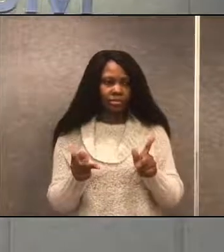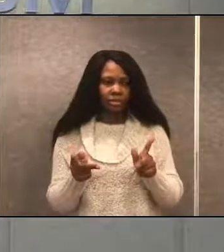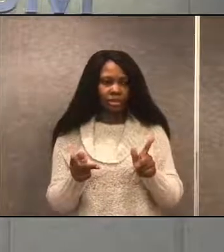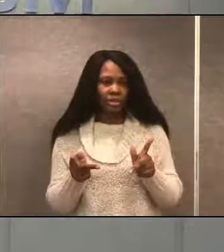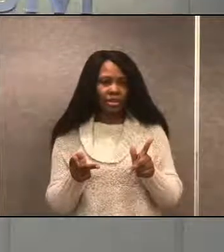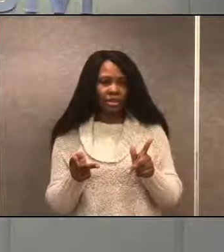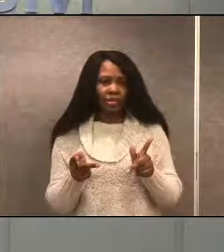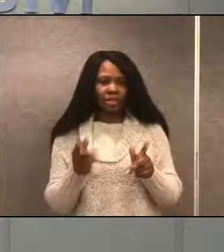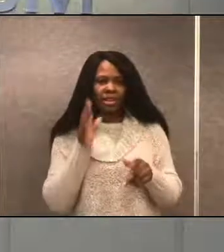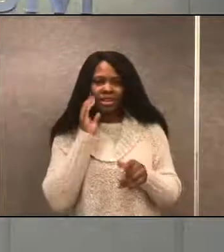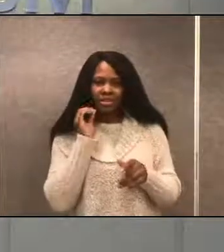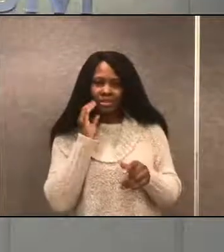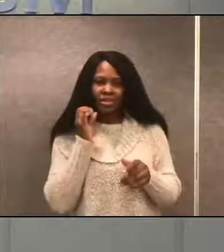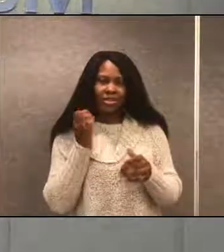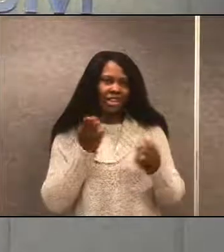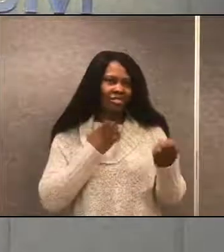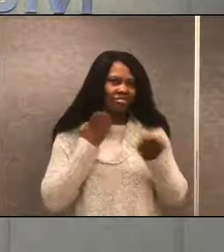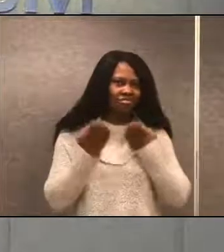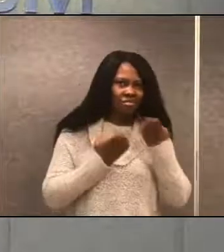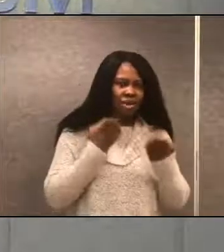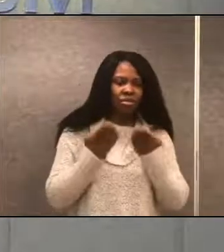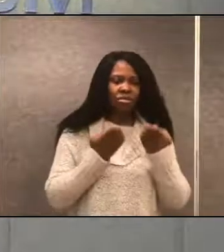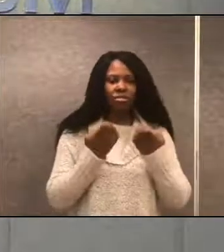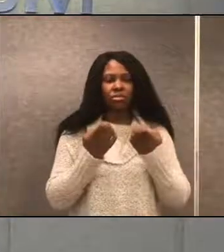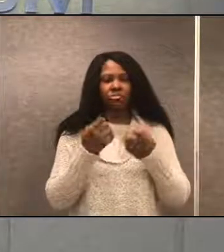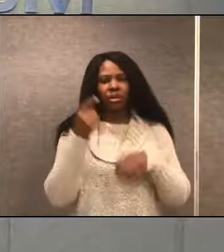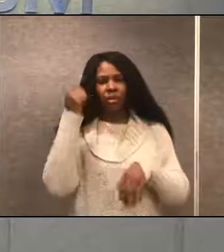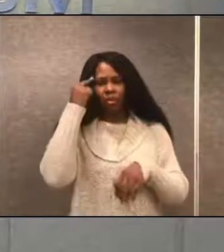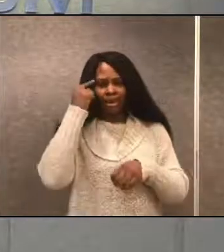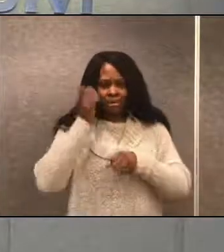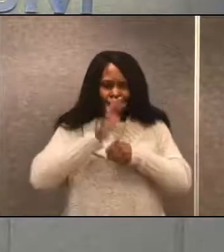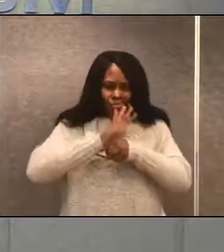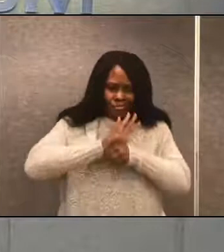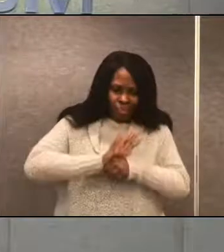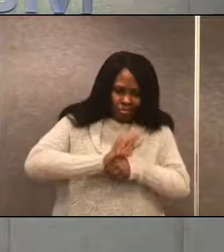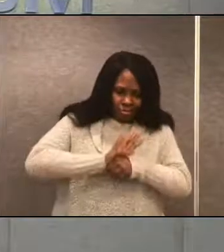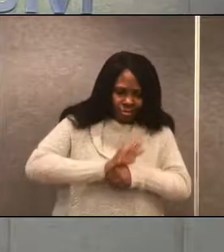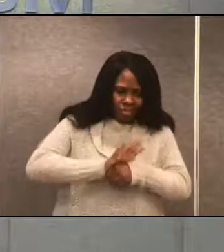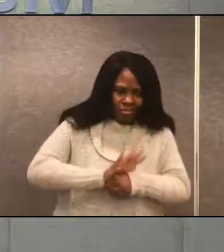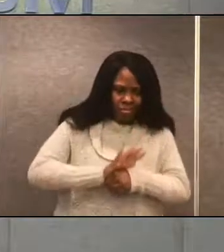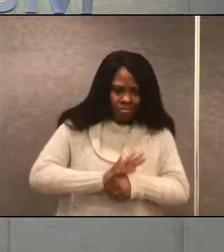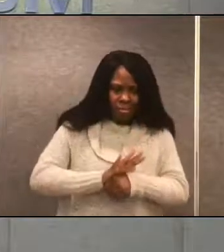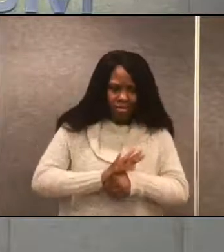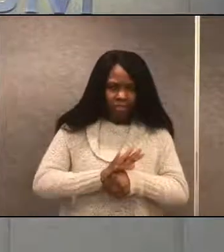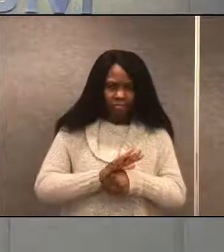lot of emotional and mental pressure, right? What